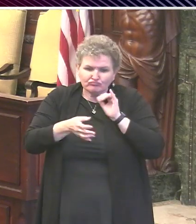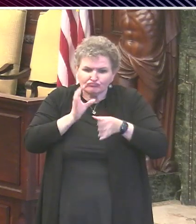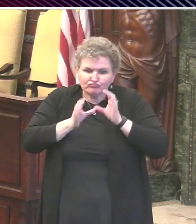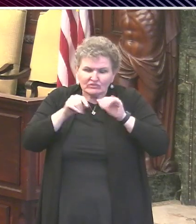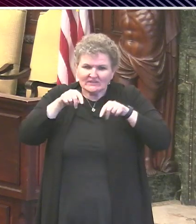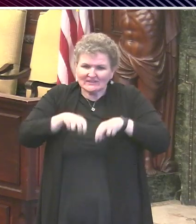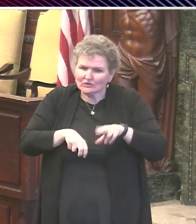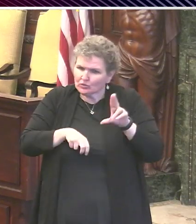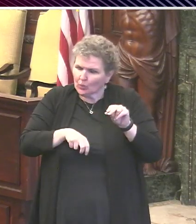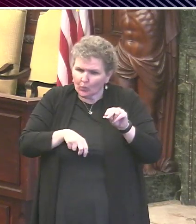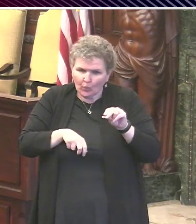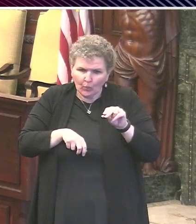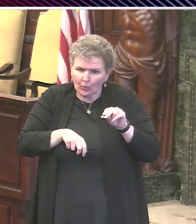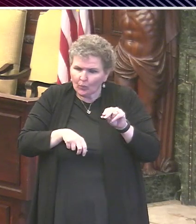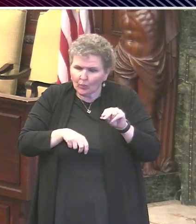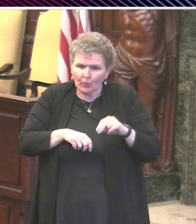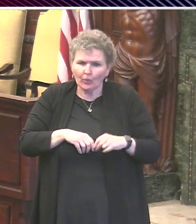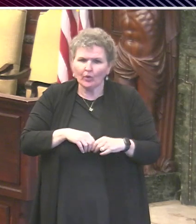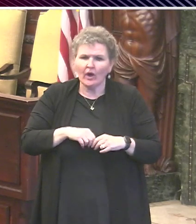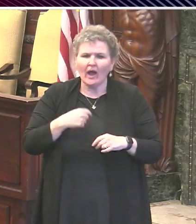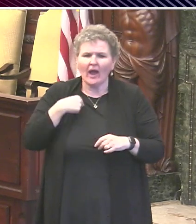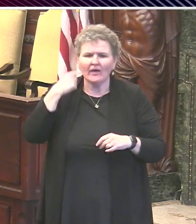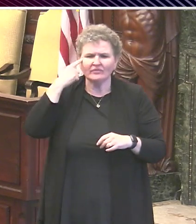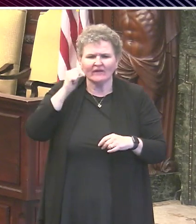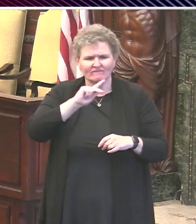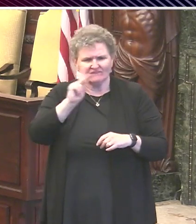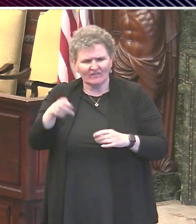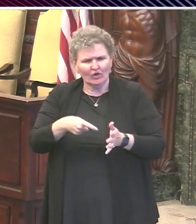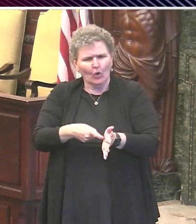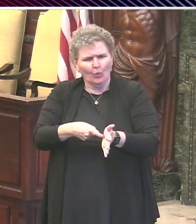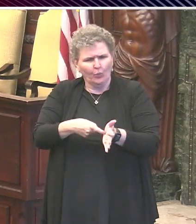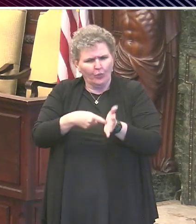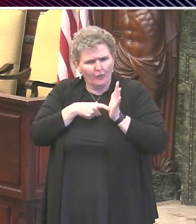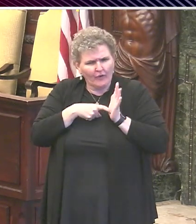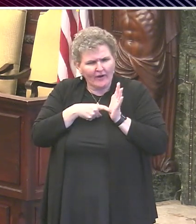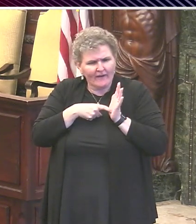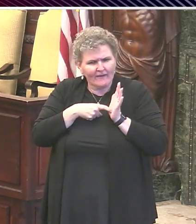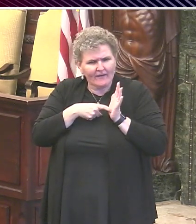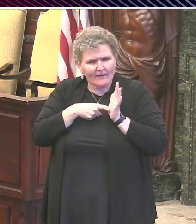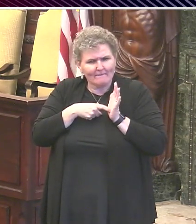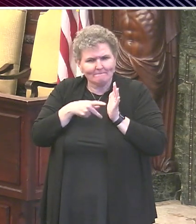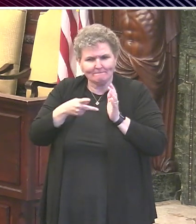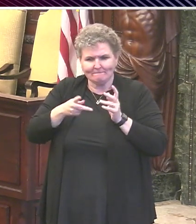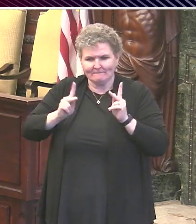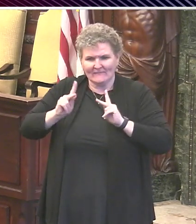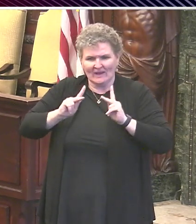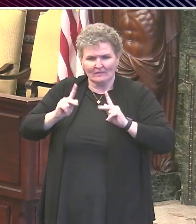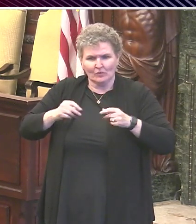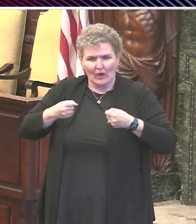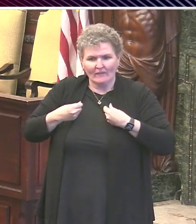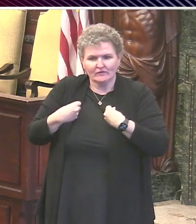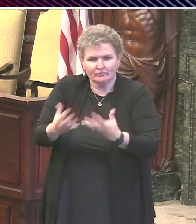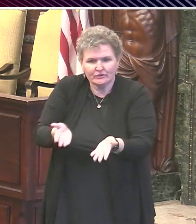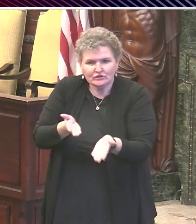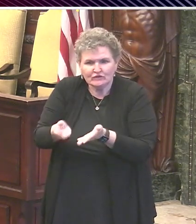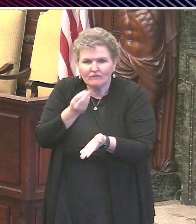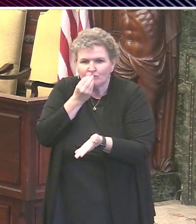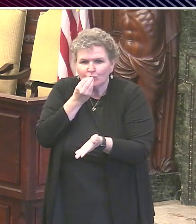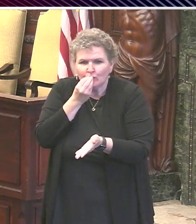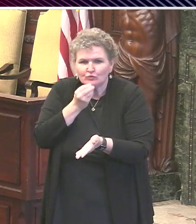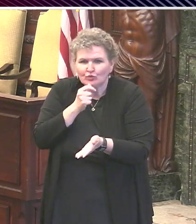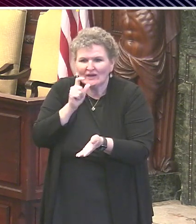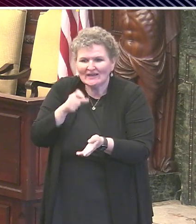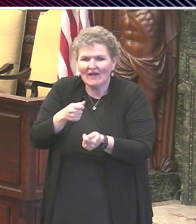that I thought that Philadelphia's requirements were just that the place had to serve food as well as drinks, but not like for